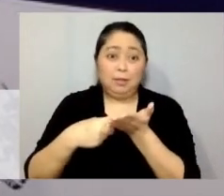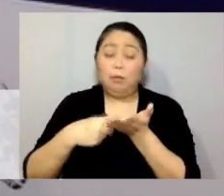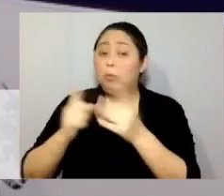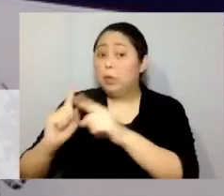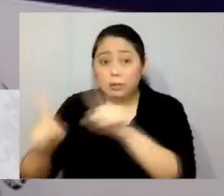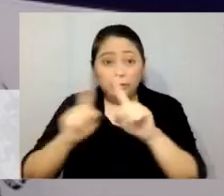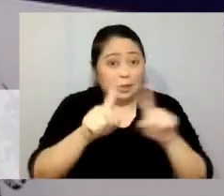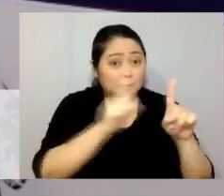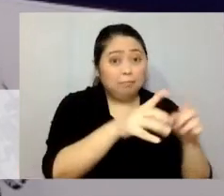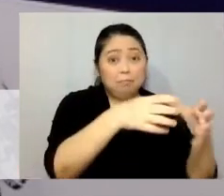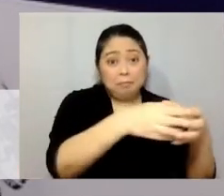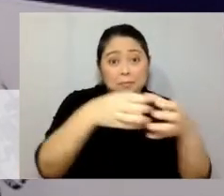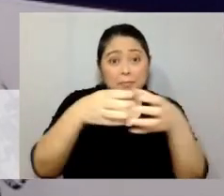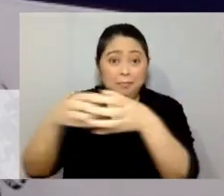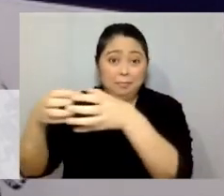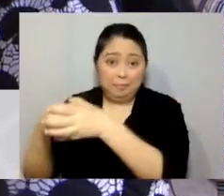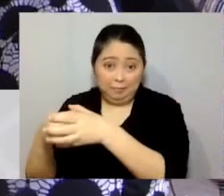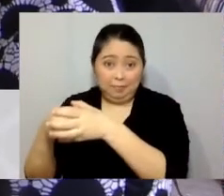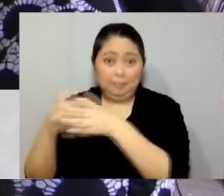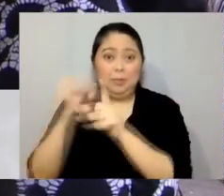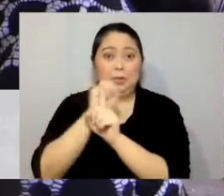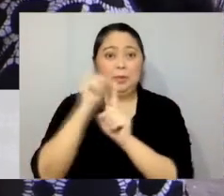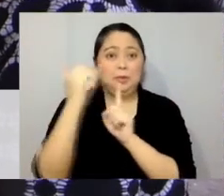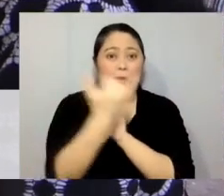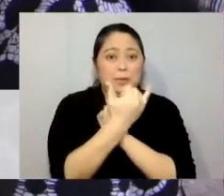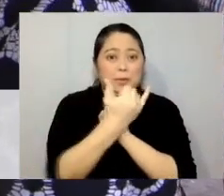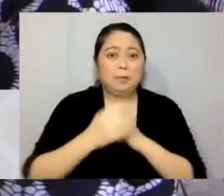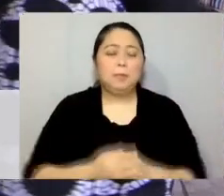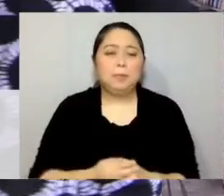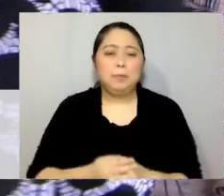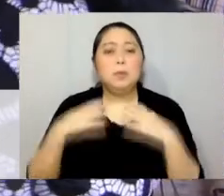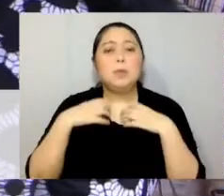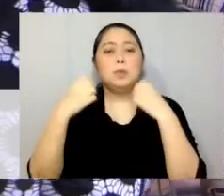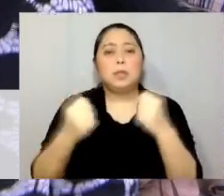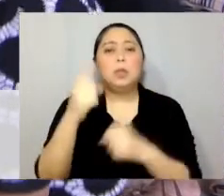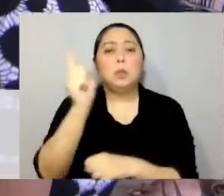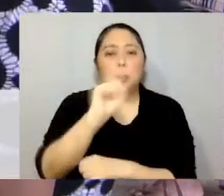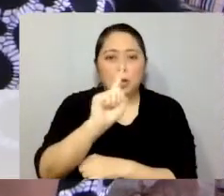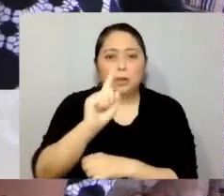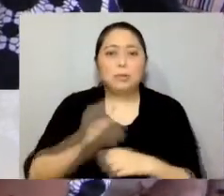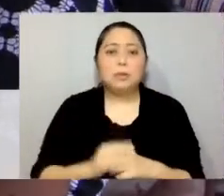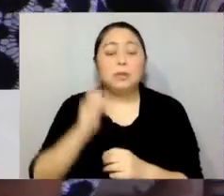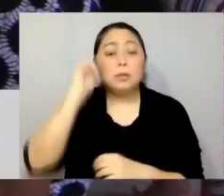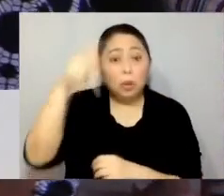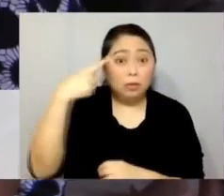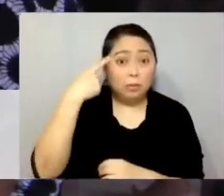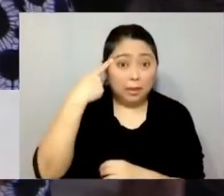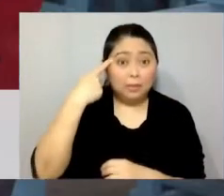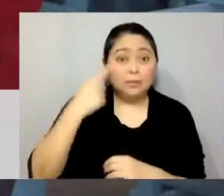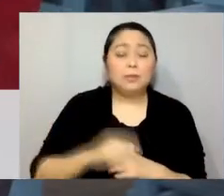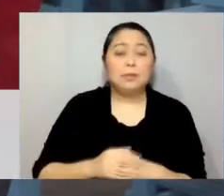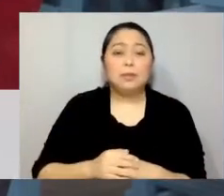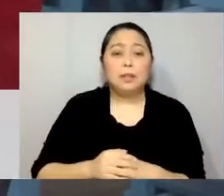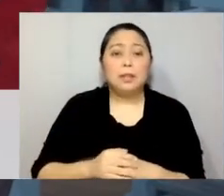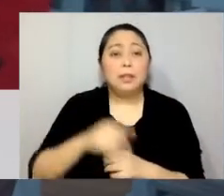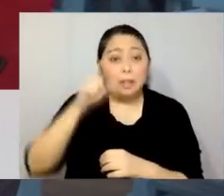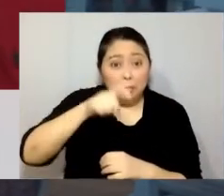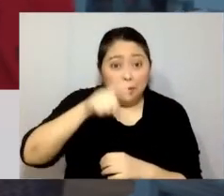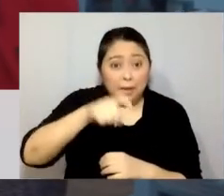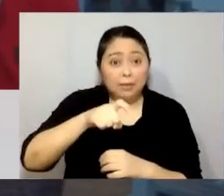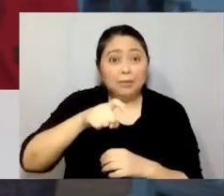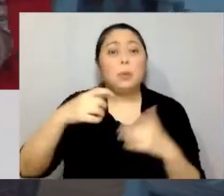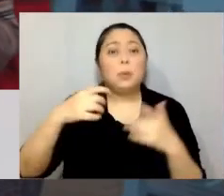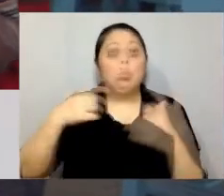all sectors of society. The strength of these institutions, the strength of this political process, rests